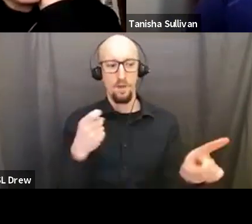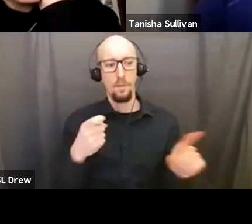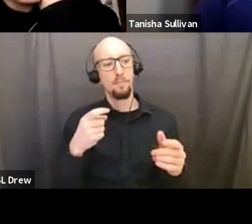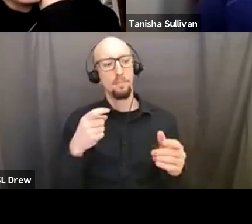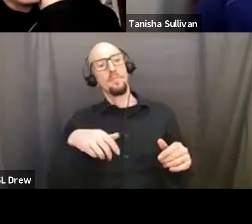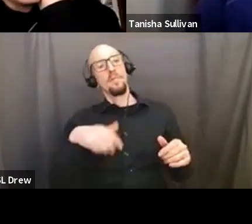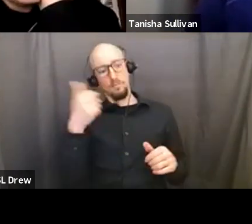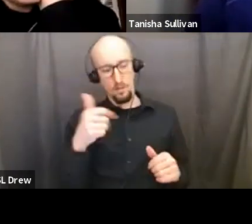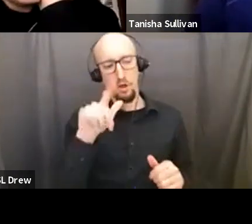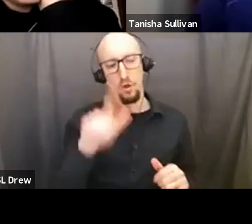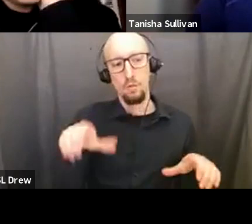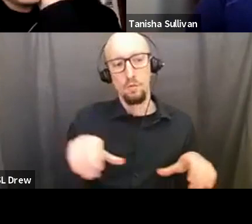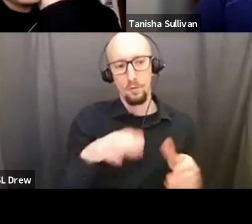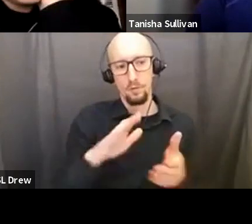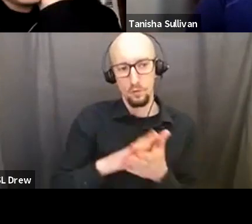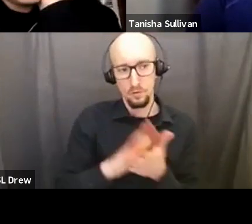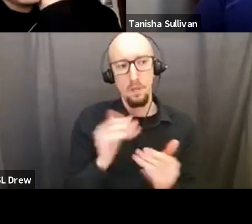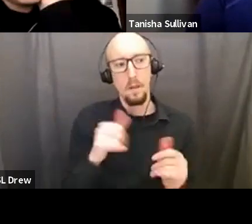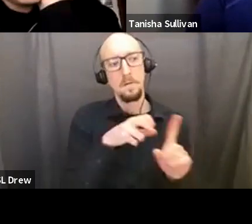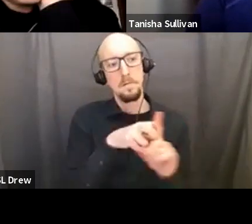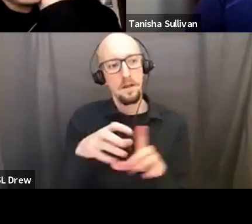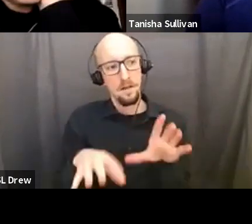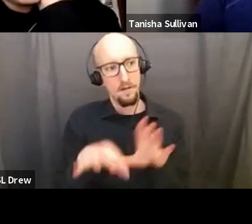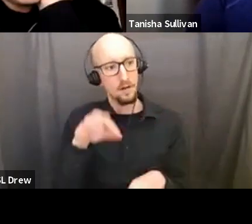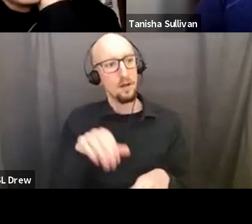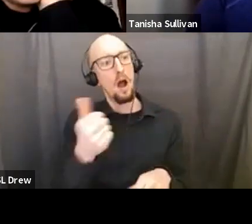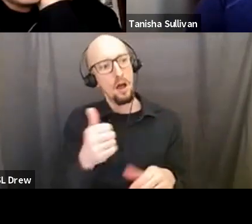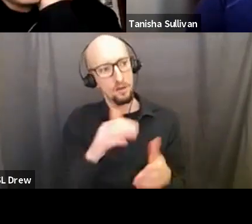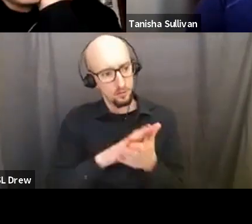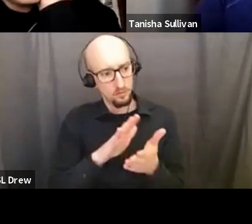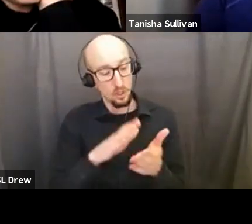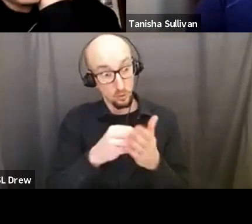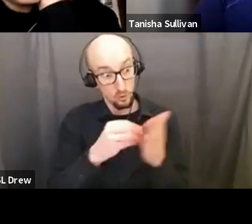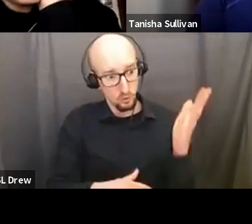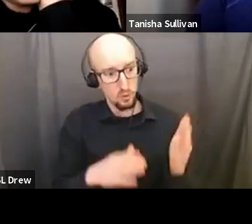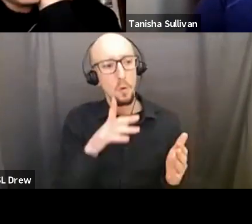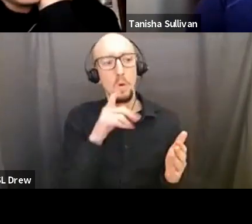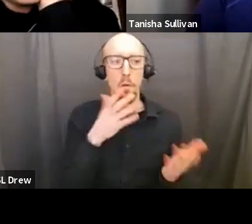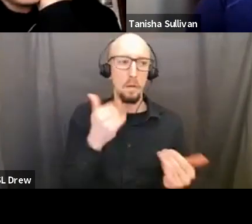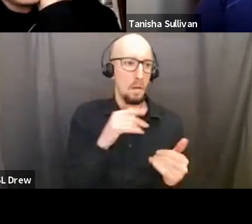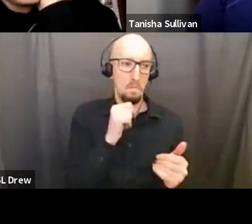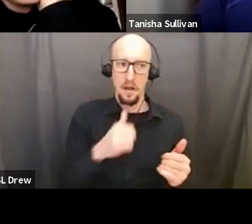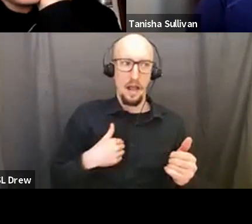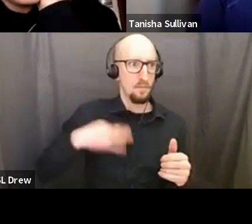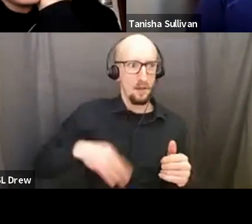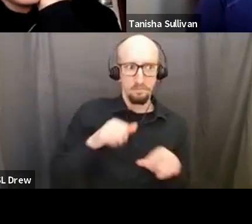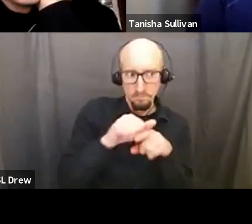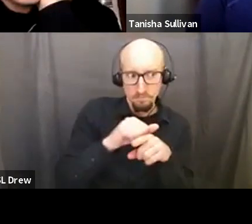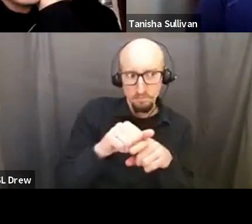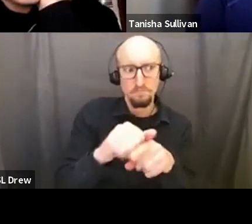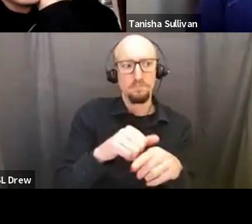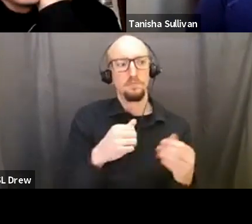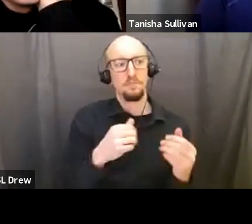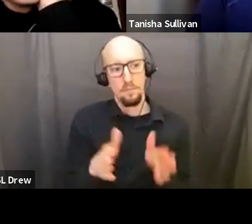of high-achieving students that may not have had access to the quality academic preparation over the previous 6 years of their elementary